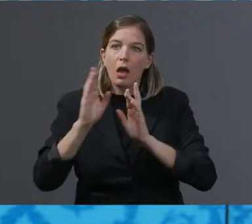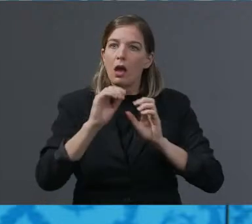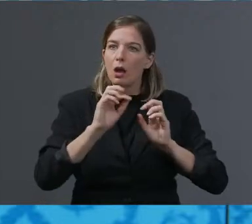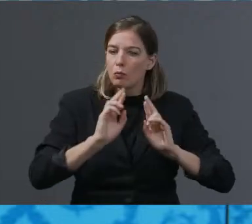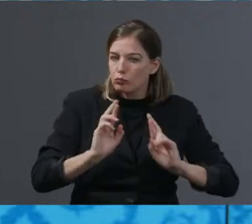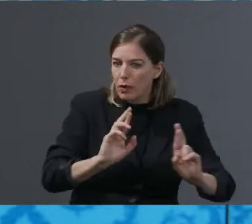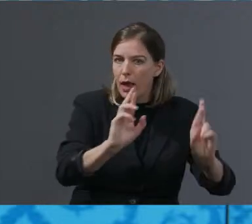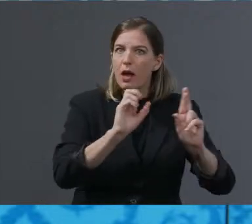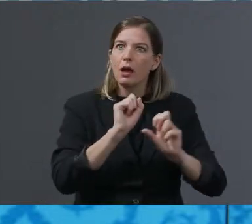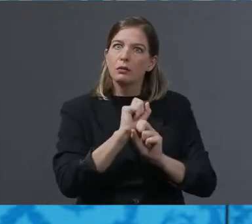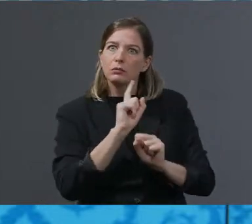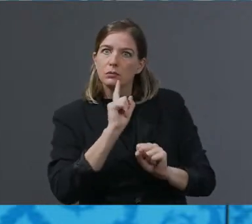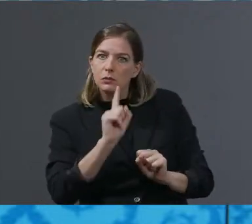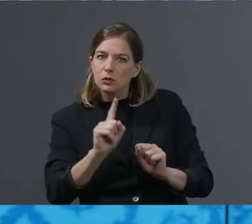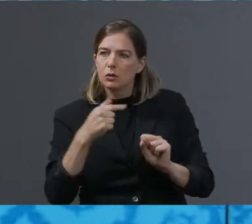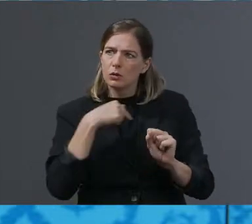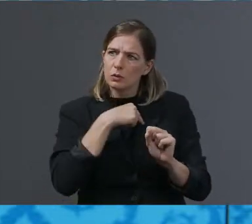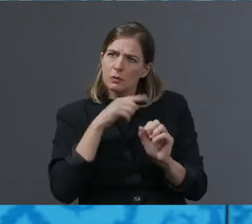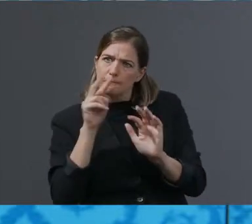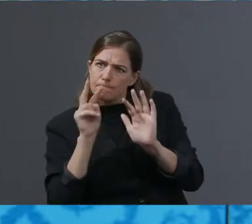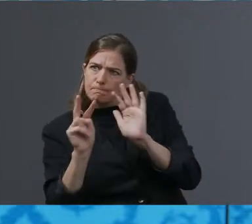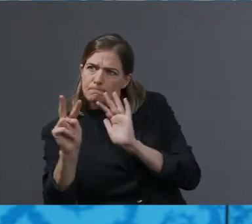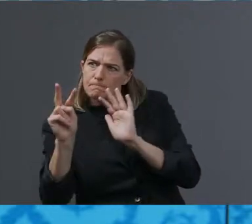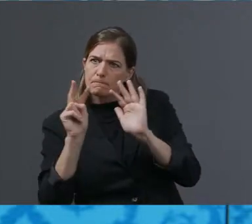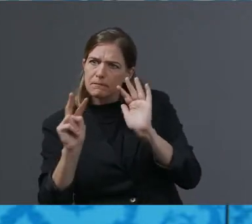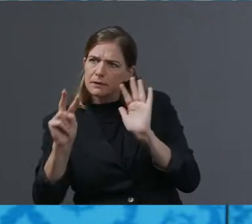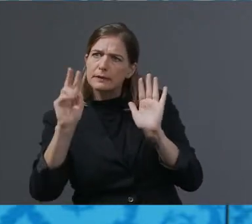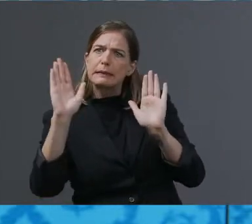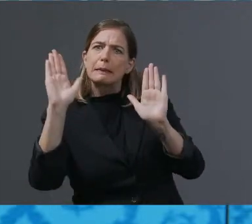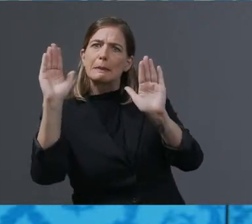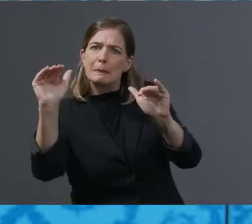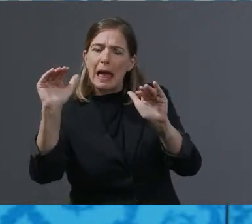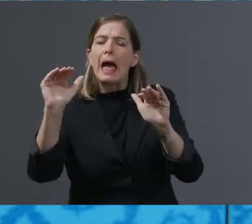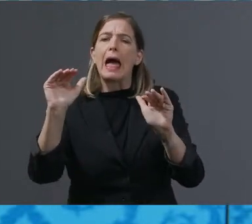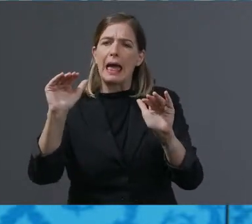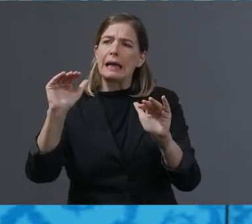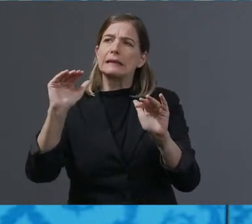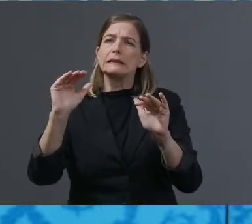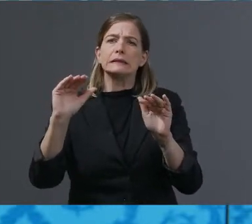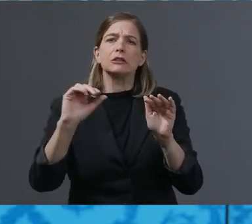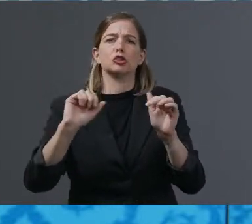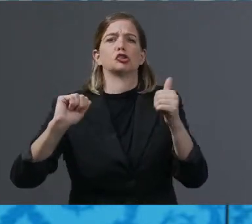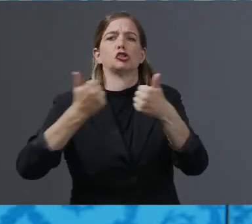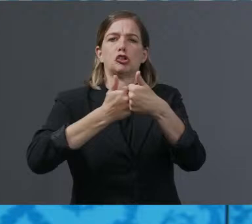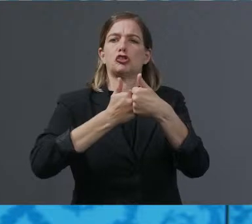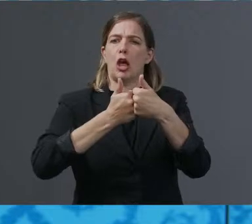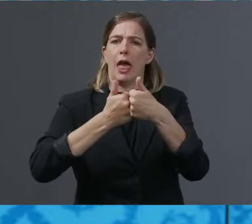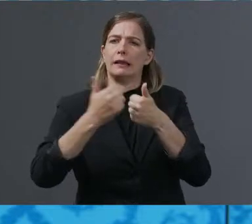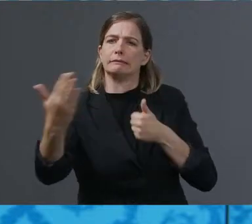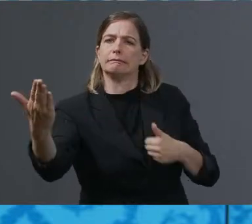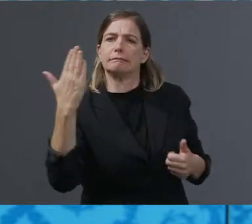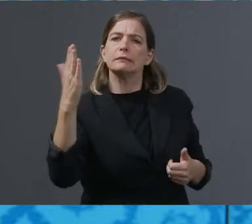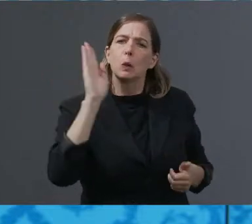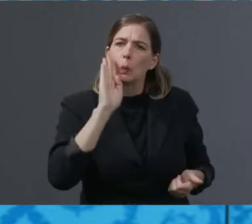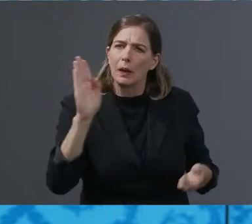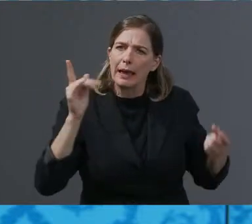in anticipation for what would be our challenging time. The